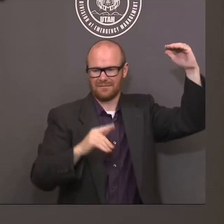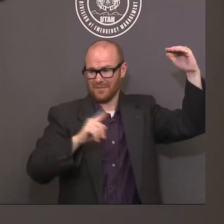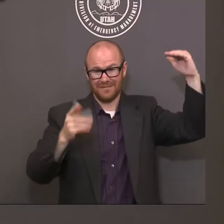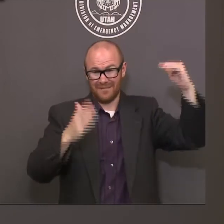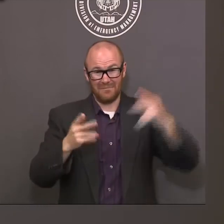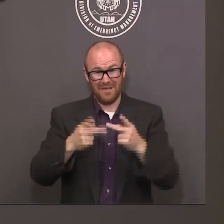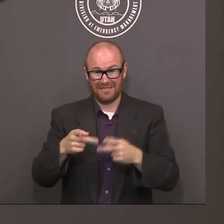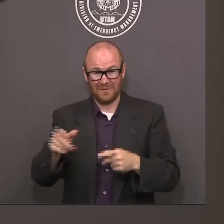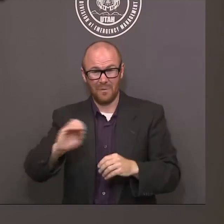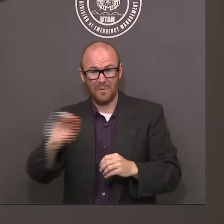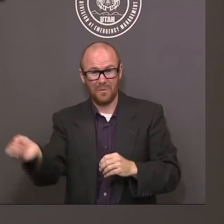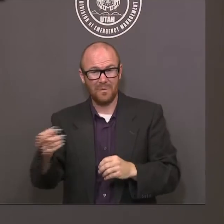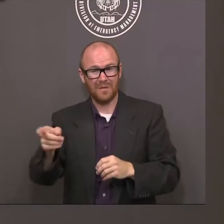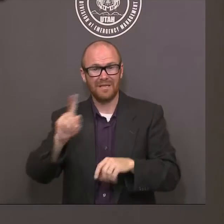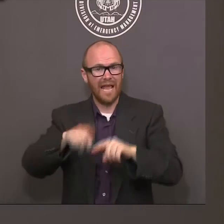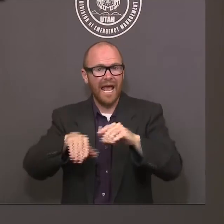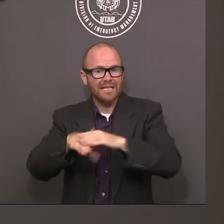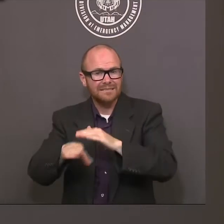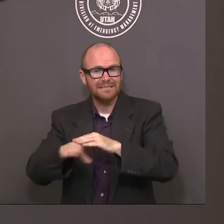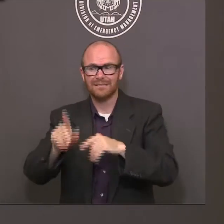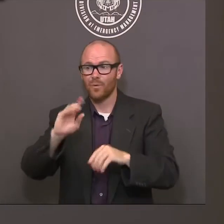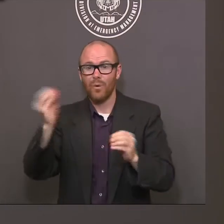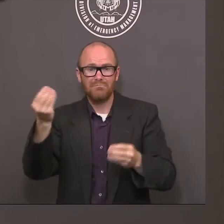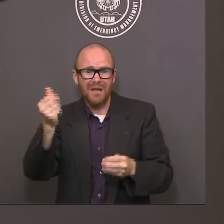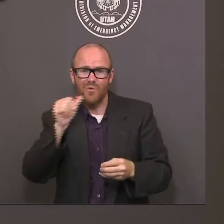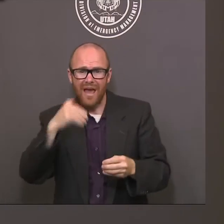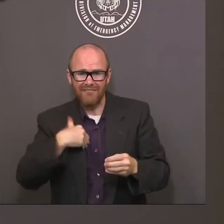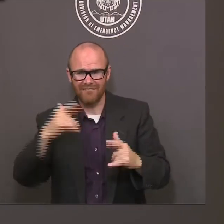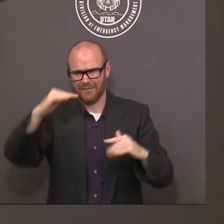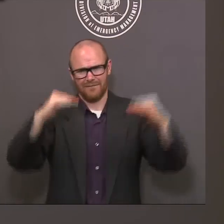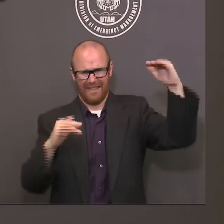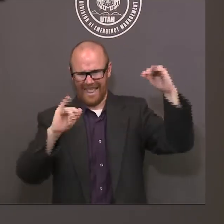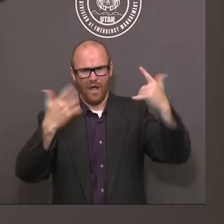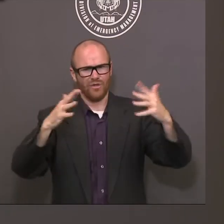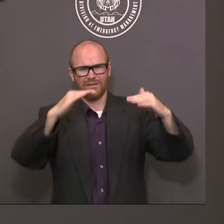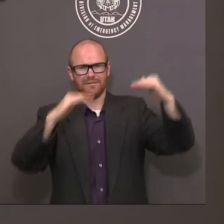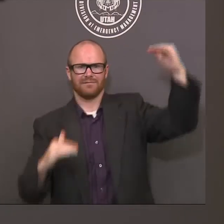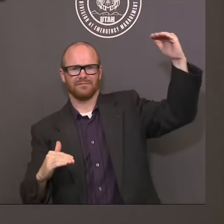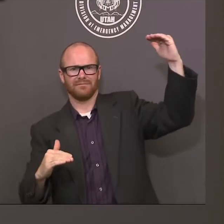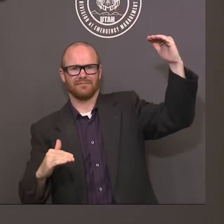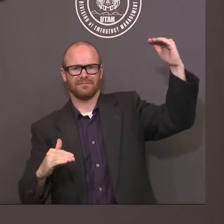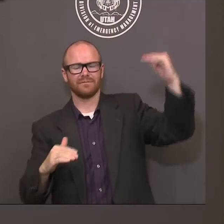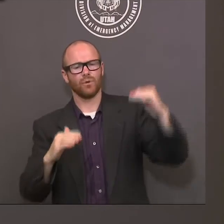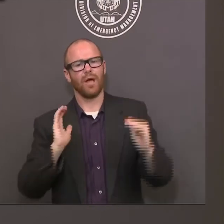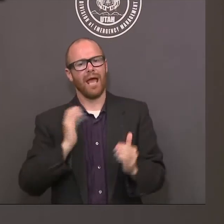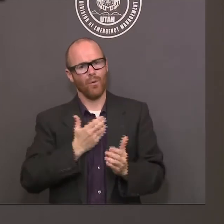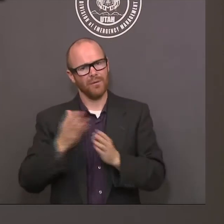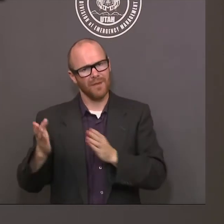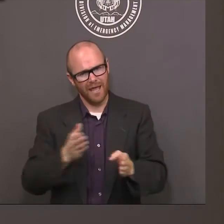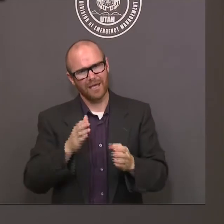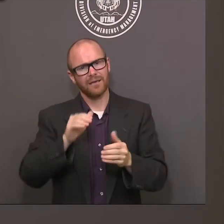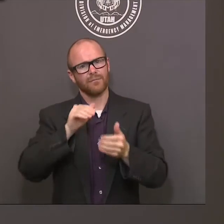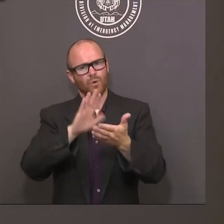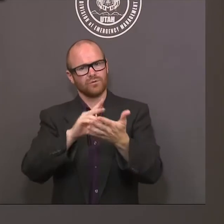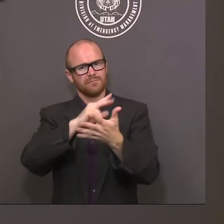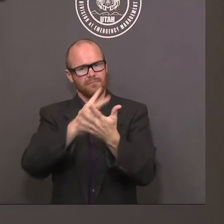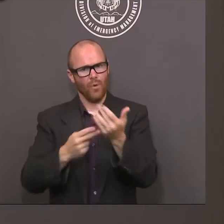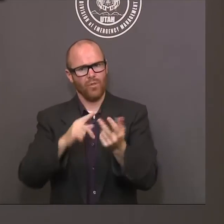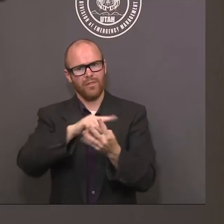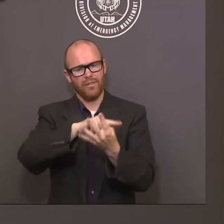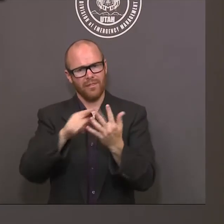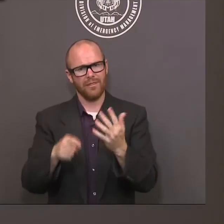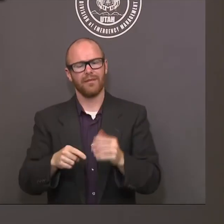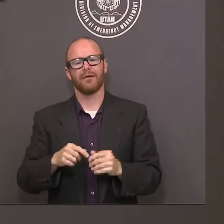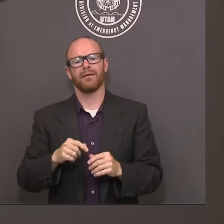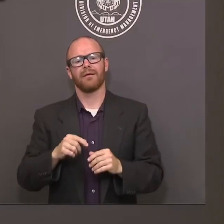and telehealth. And in the final section of the plan, we talk about sharpening the state's focus on economic inclusion, and we